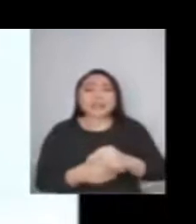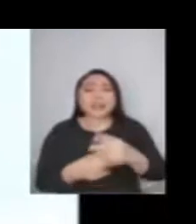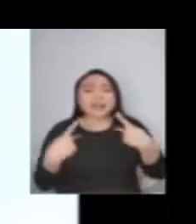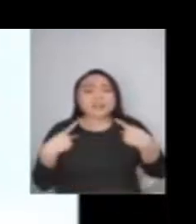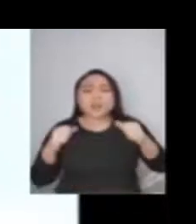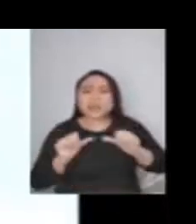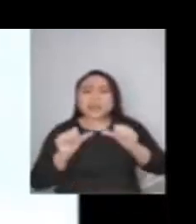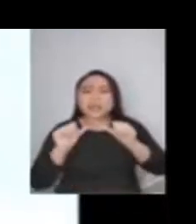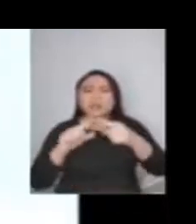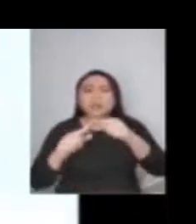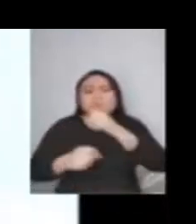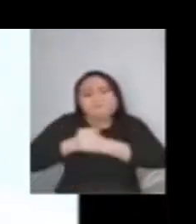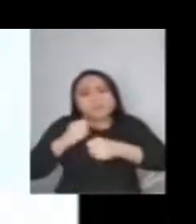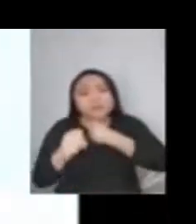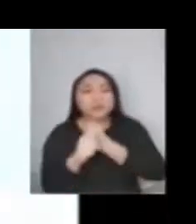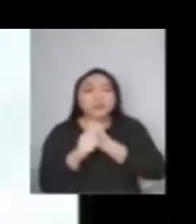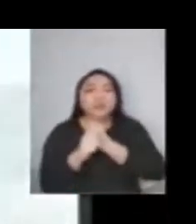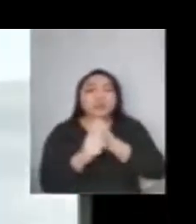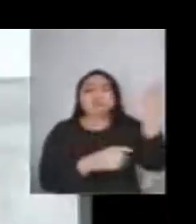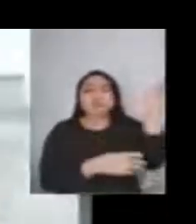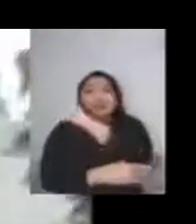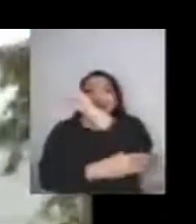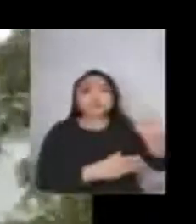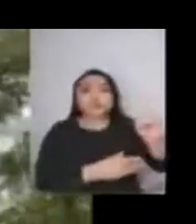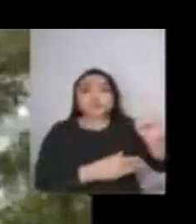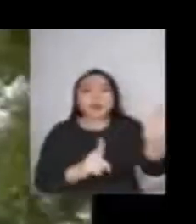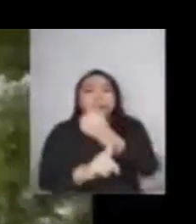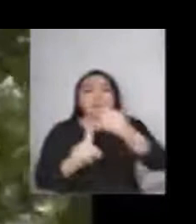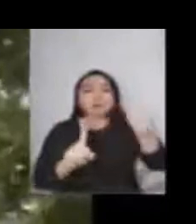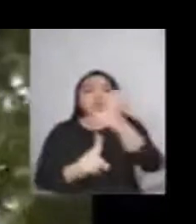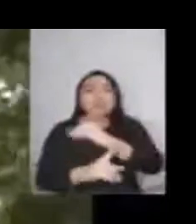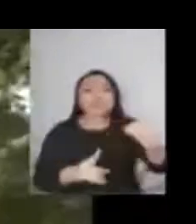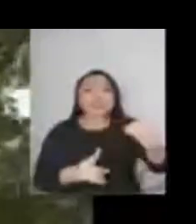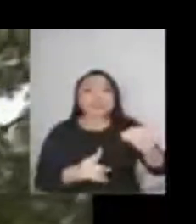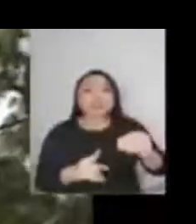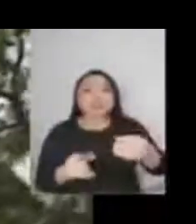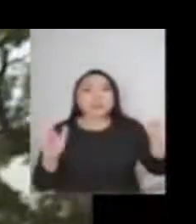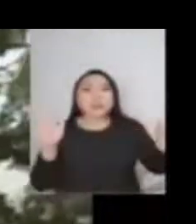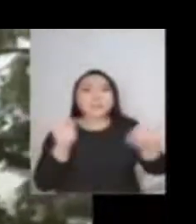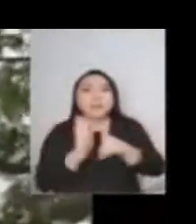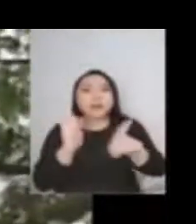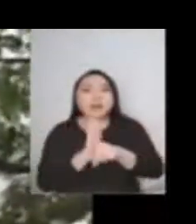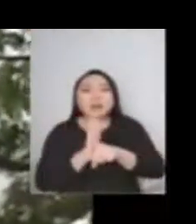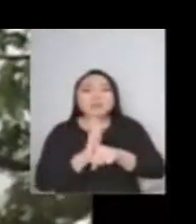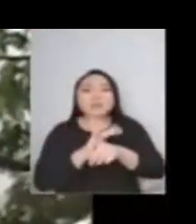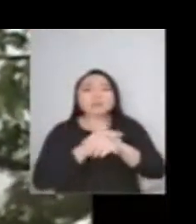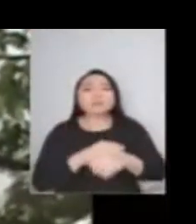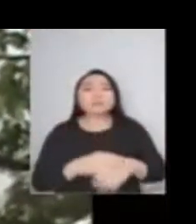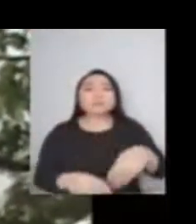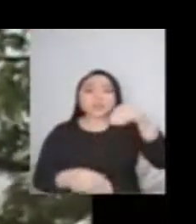members of the House of Representatives were women, and only 3 out of 15 Supreme Court justices were women.